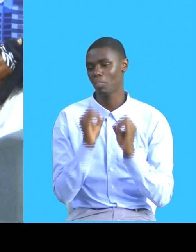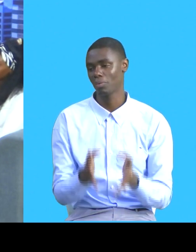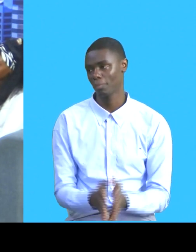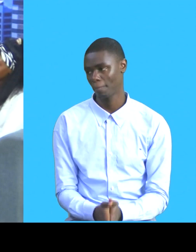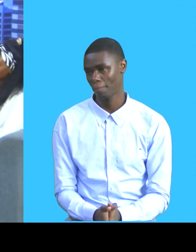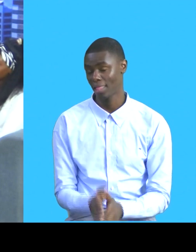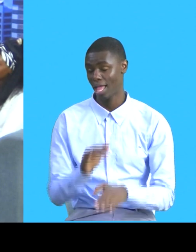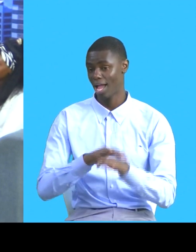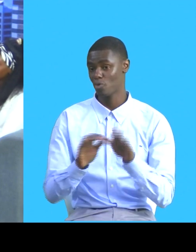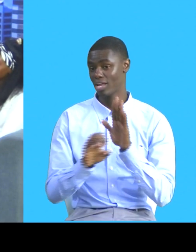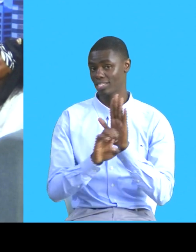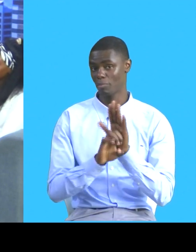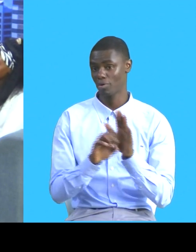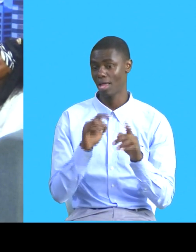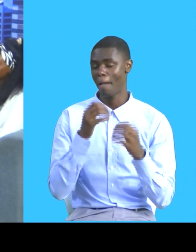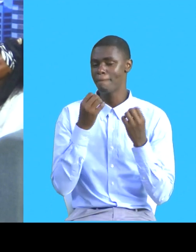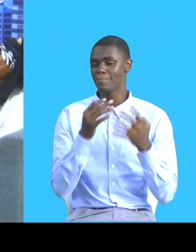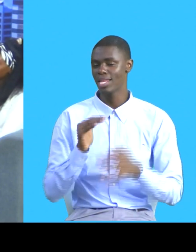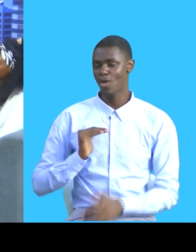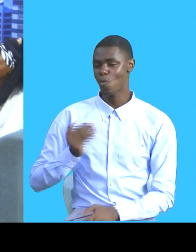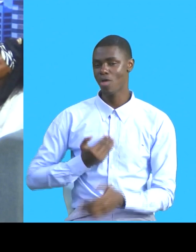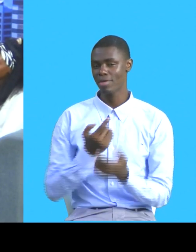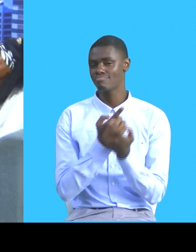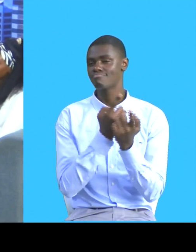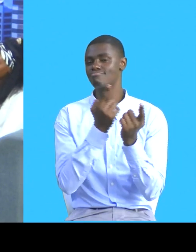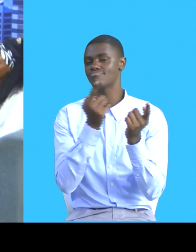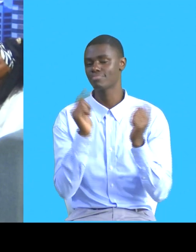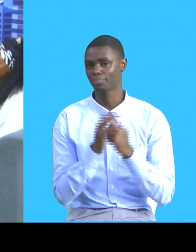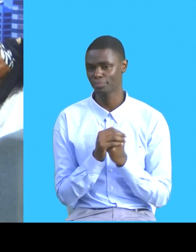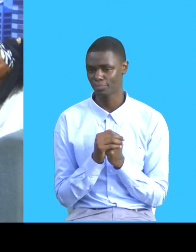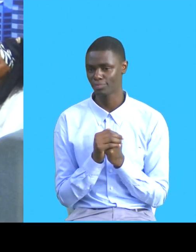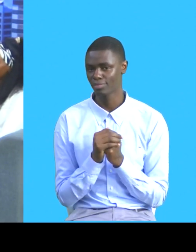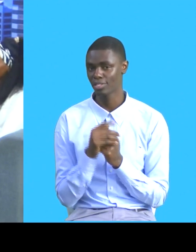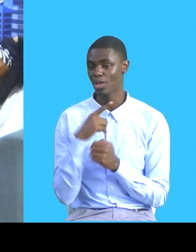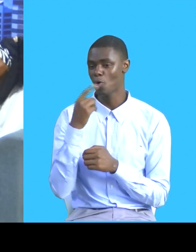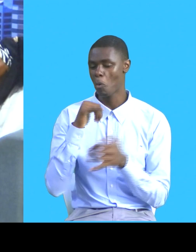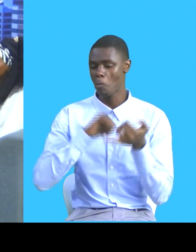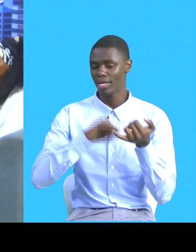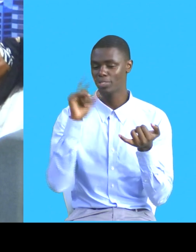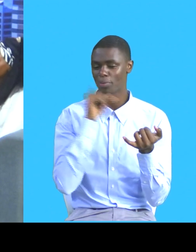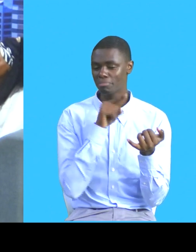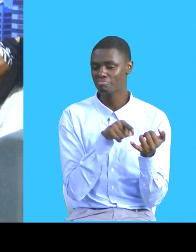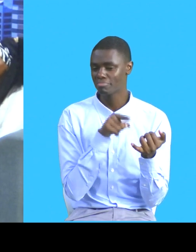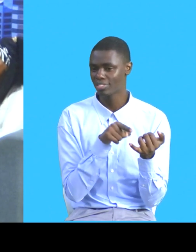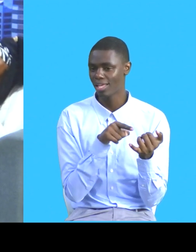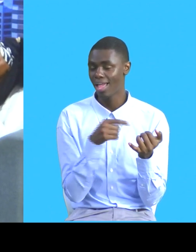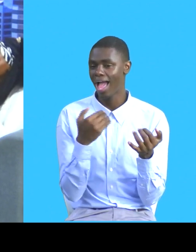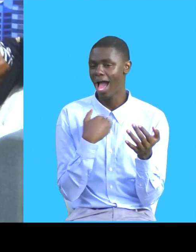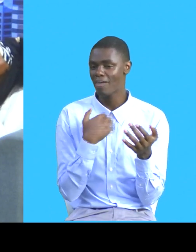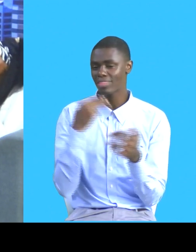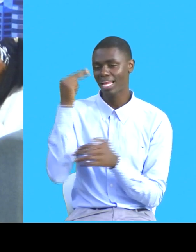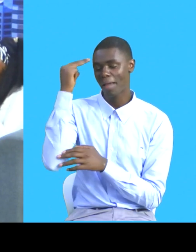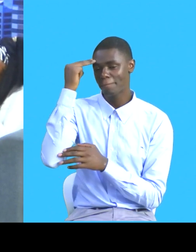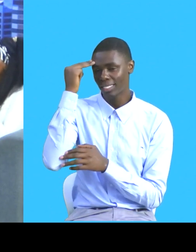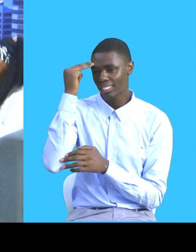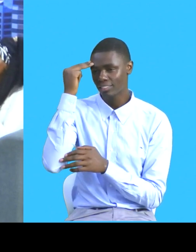Because a good example, when you see majority of the women who are in marriage, they have that mentality.